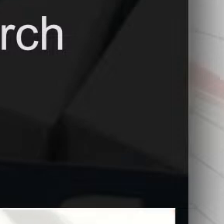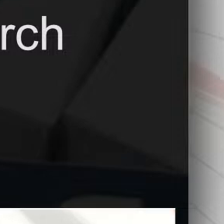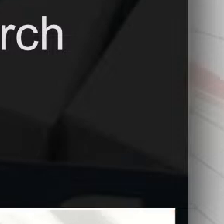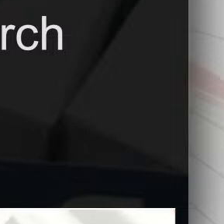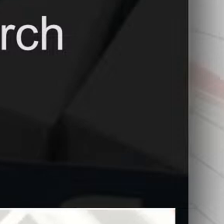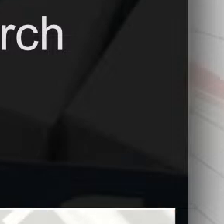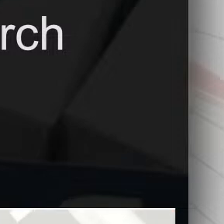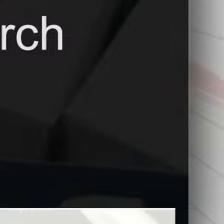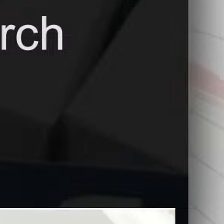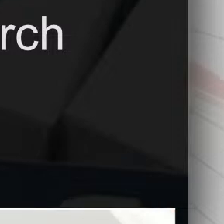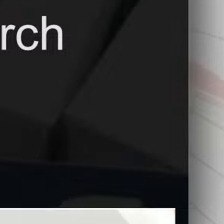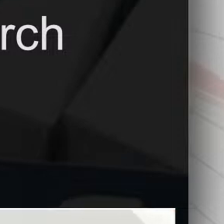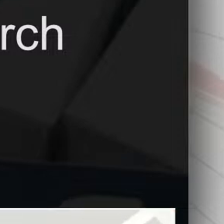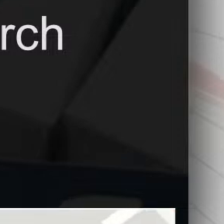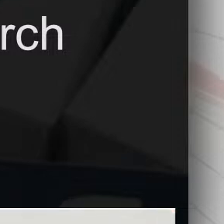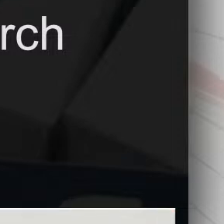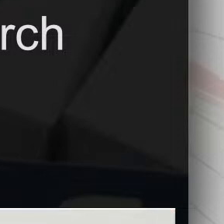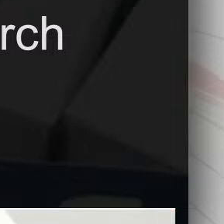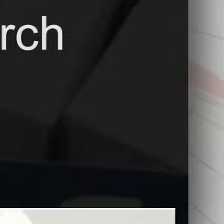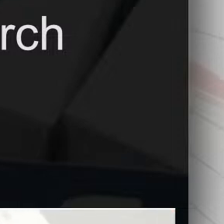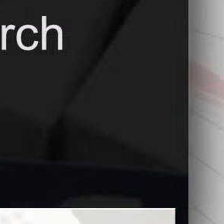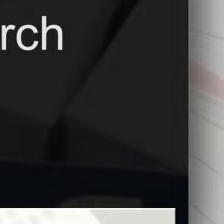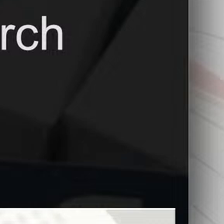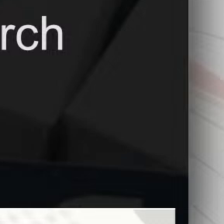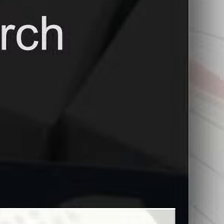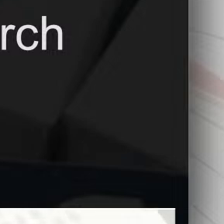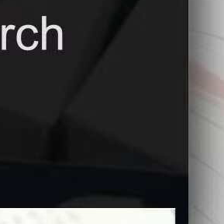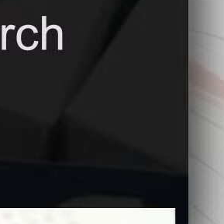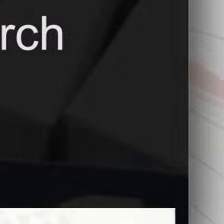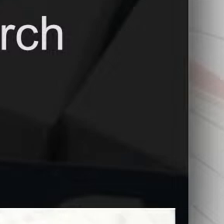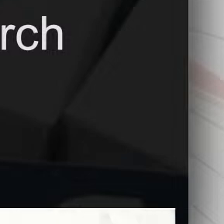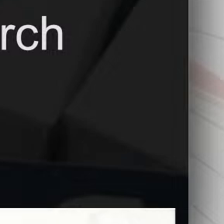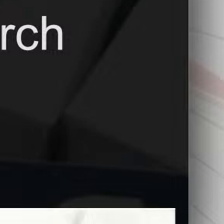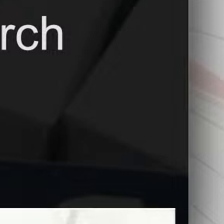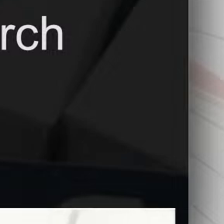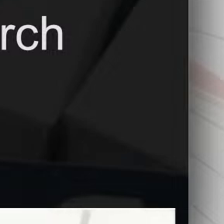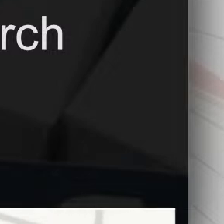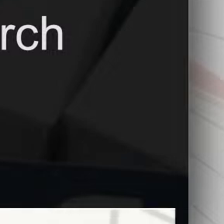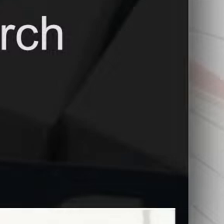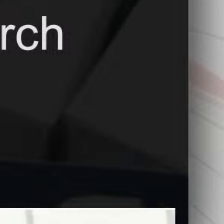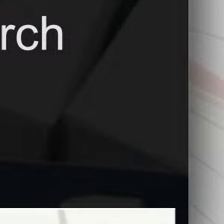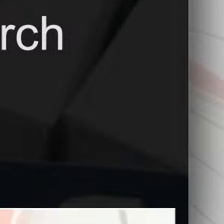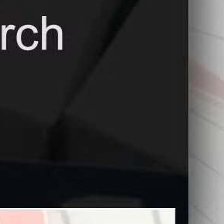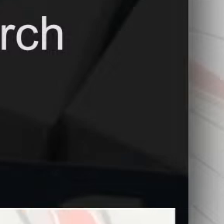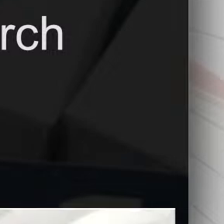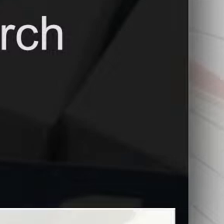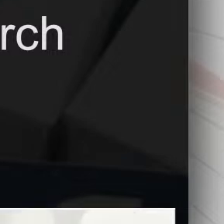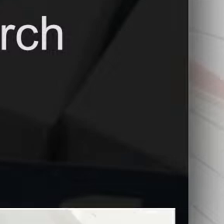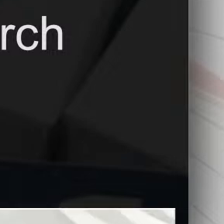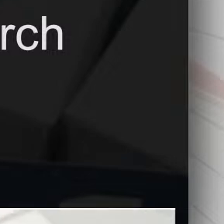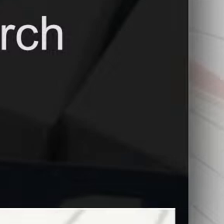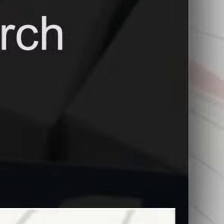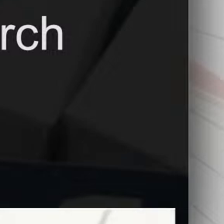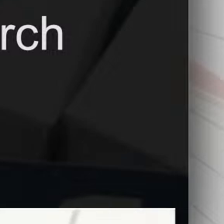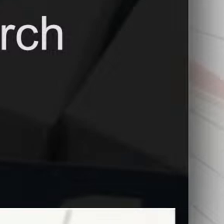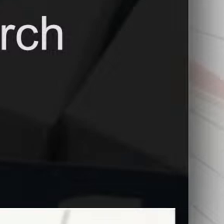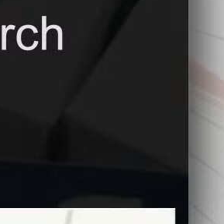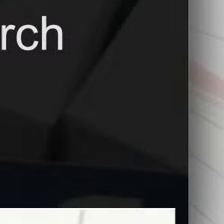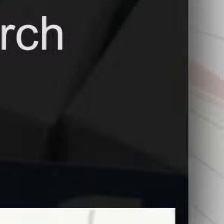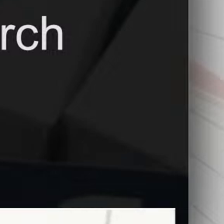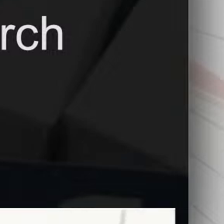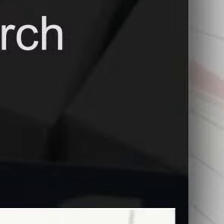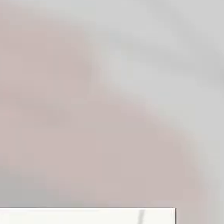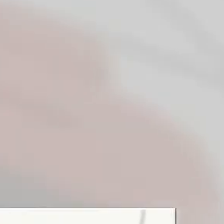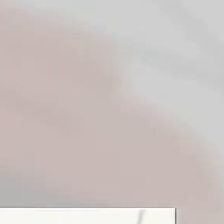if you prefer the acronym, that is AI, to create the cartoons that we